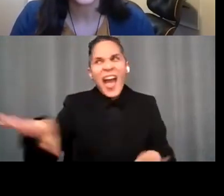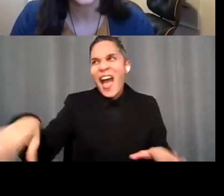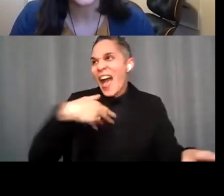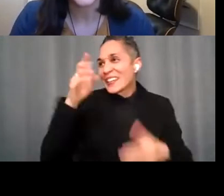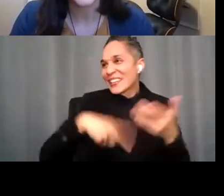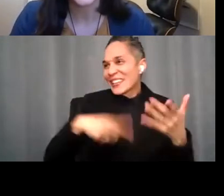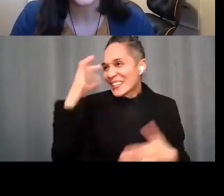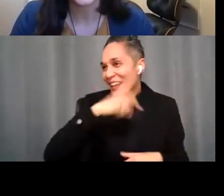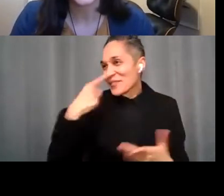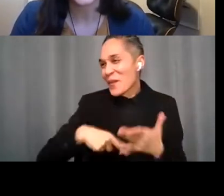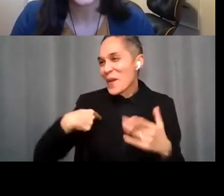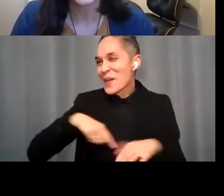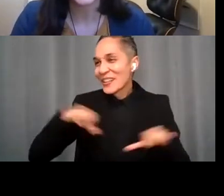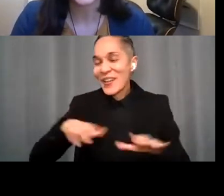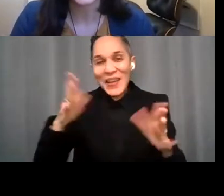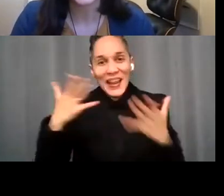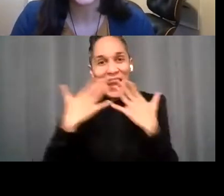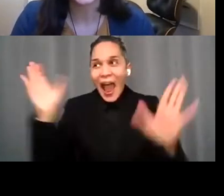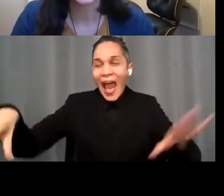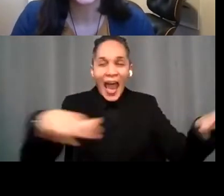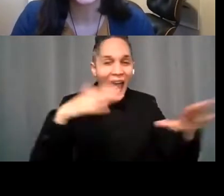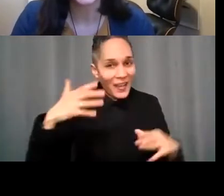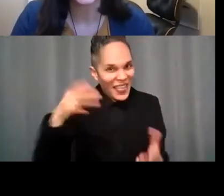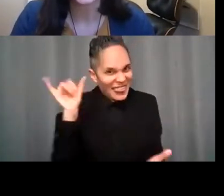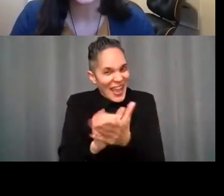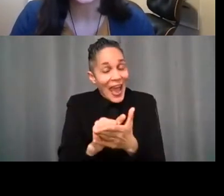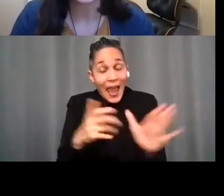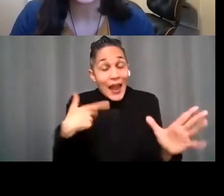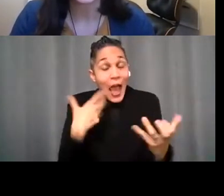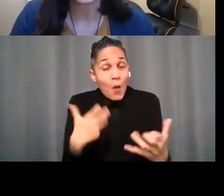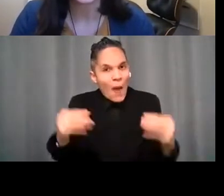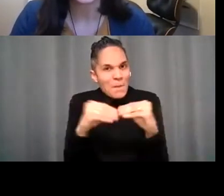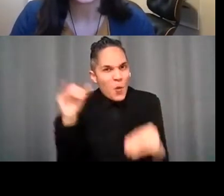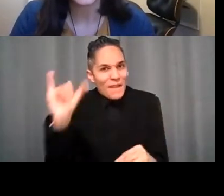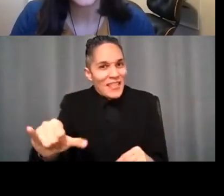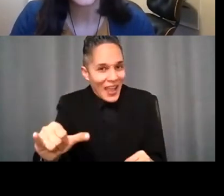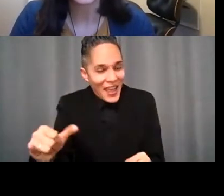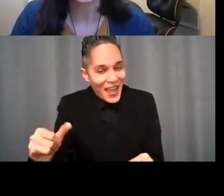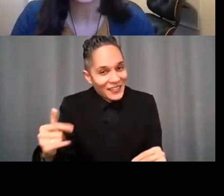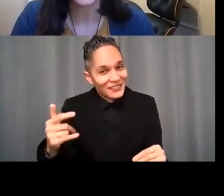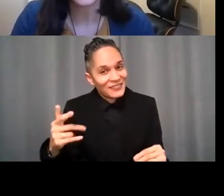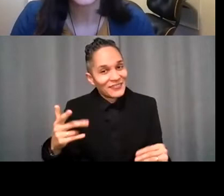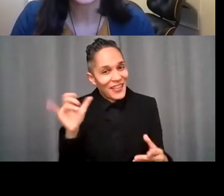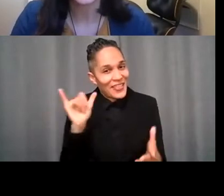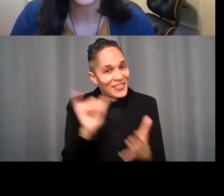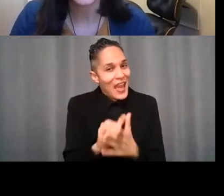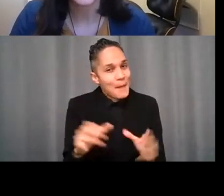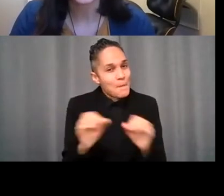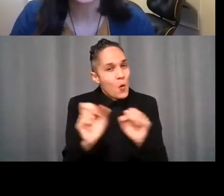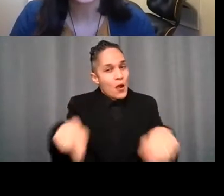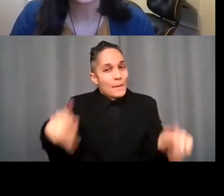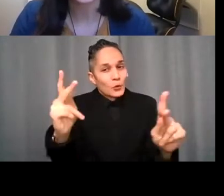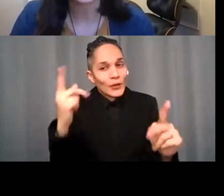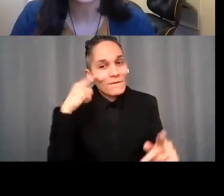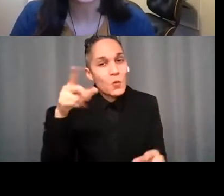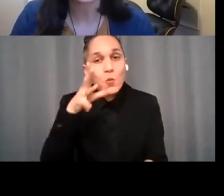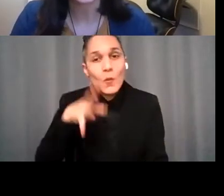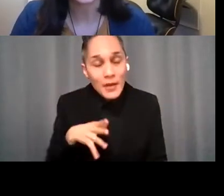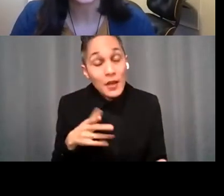we've got? yes, I just want more of them. So more opportunities for